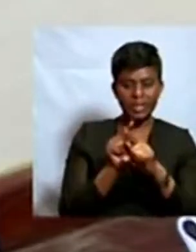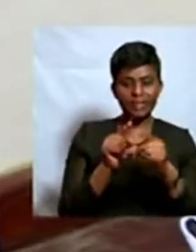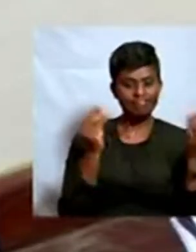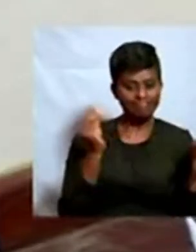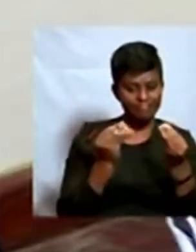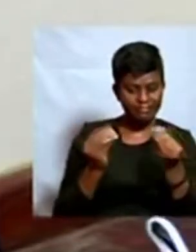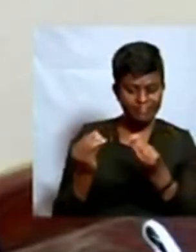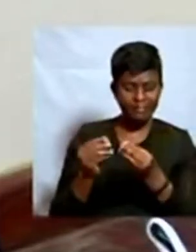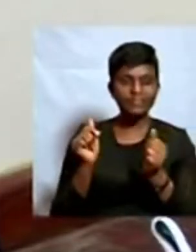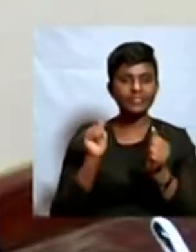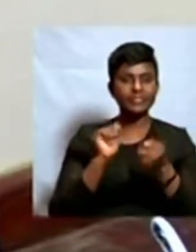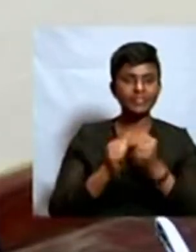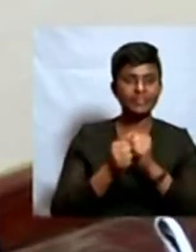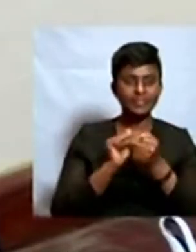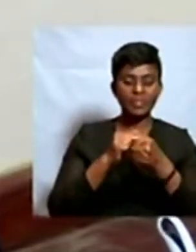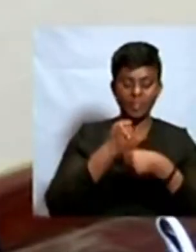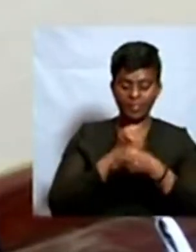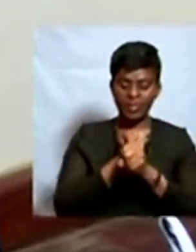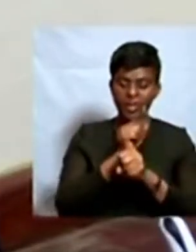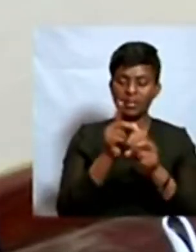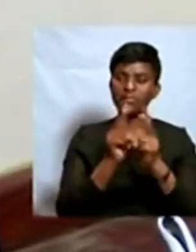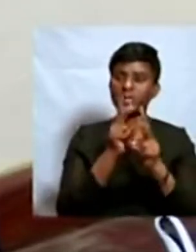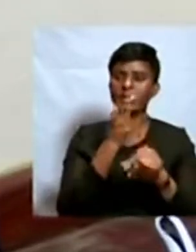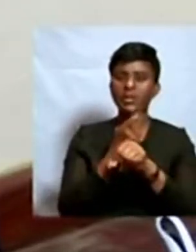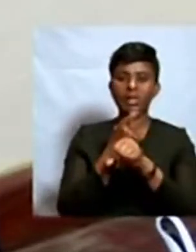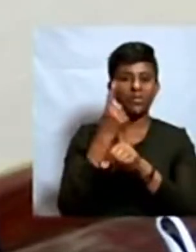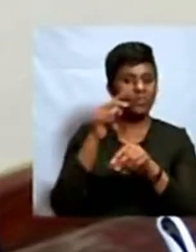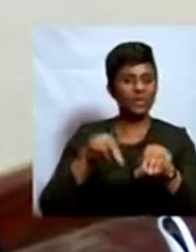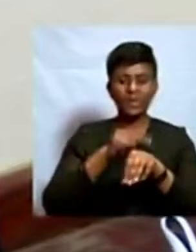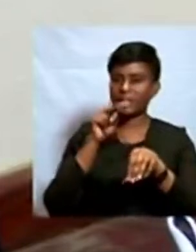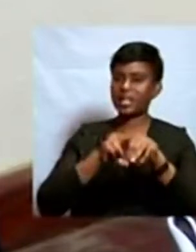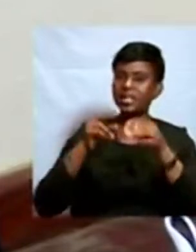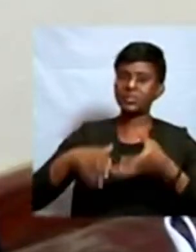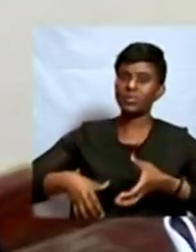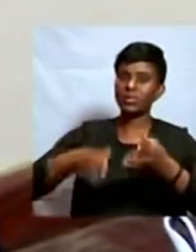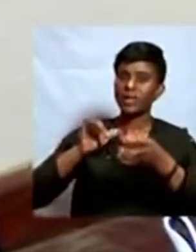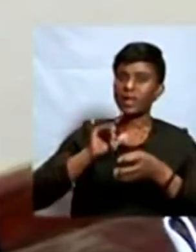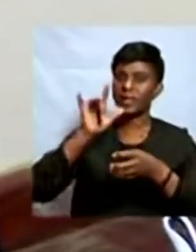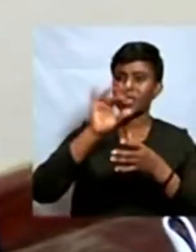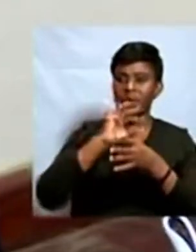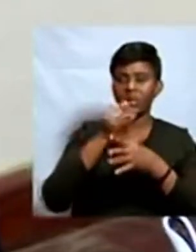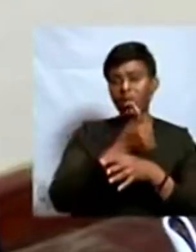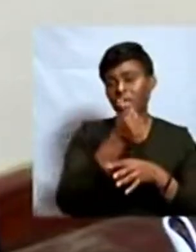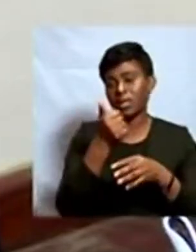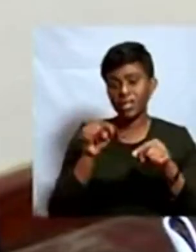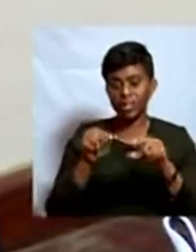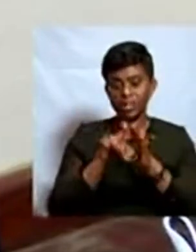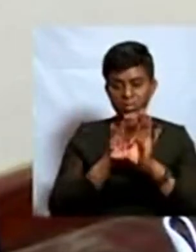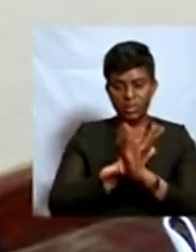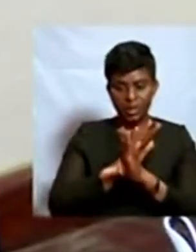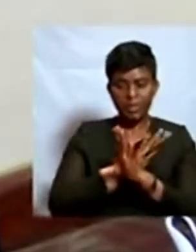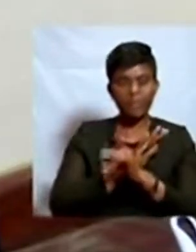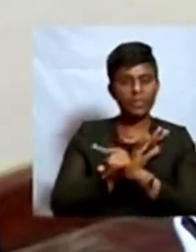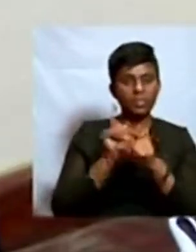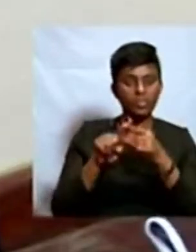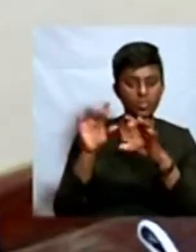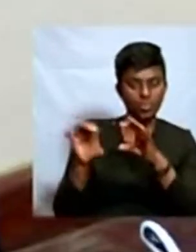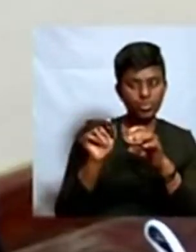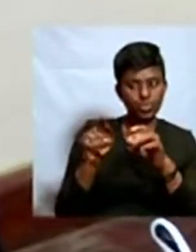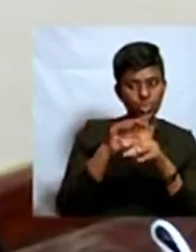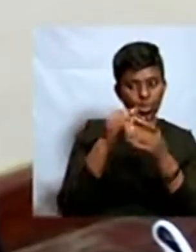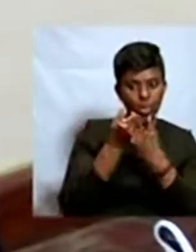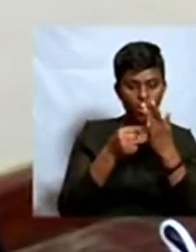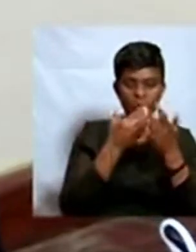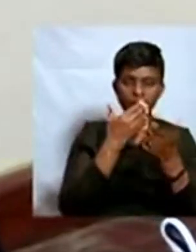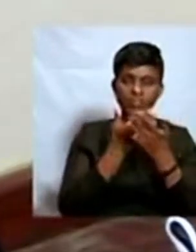fragmentation has made it very difficult for the national airline or any Zambia-based airline to do a viable